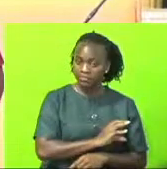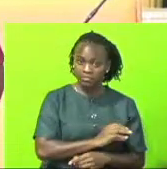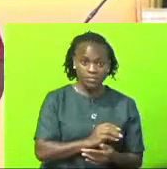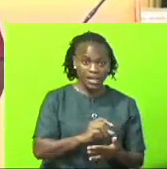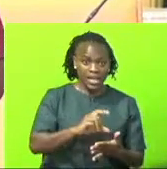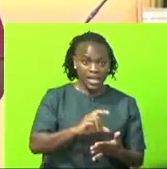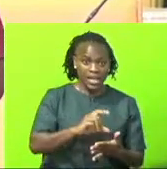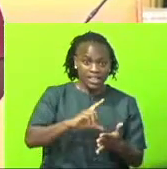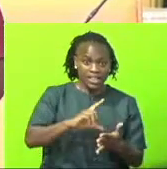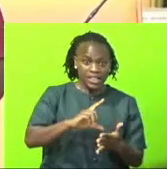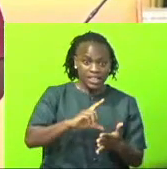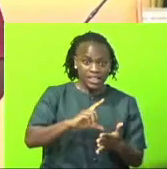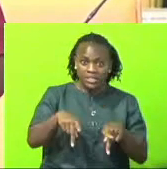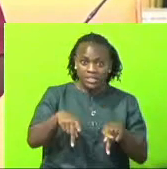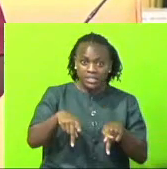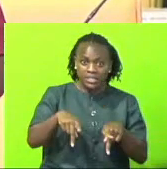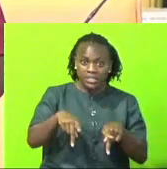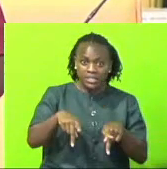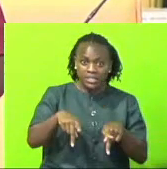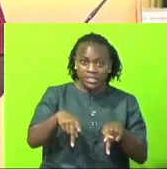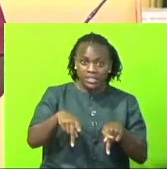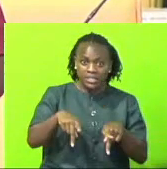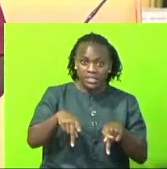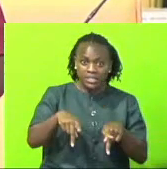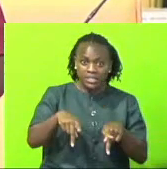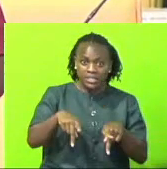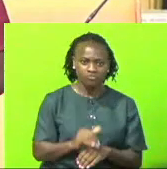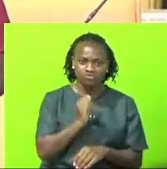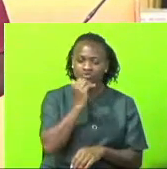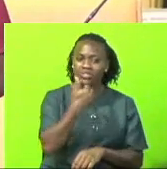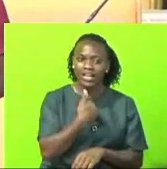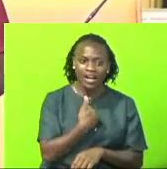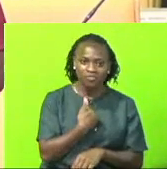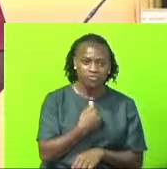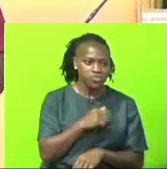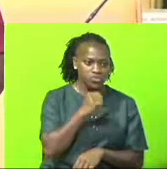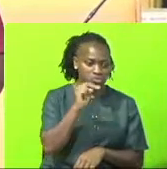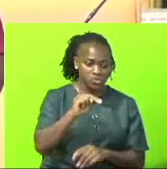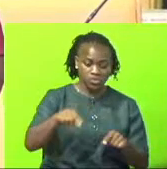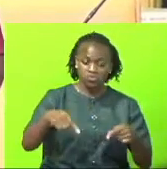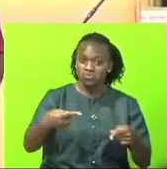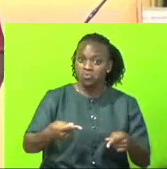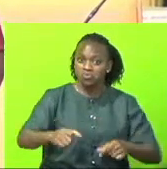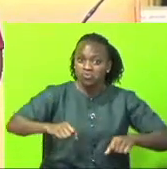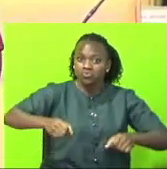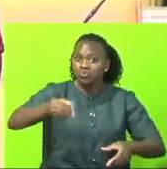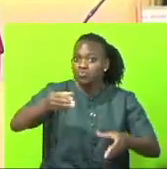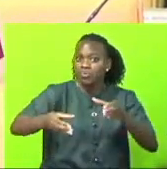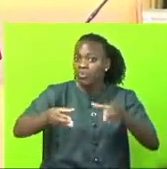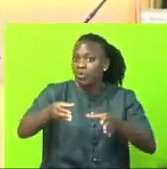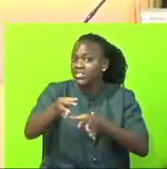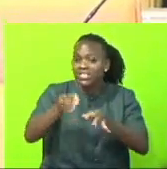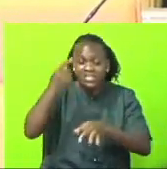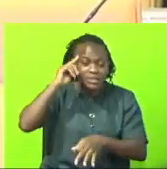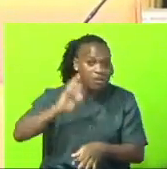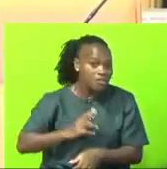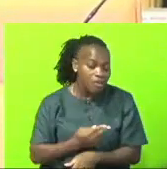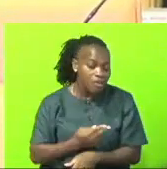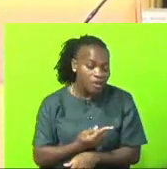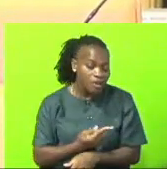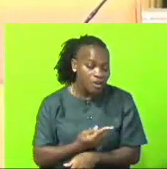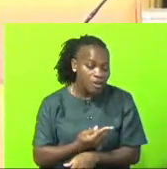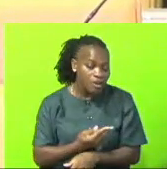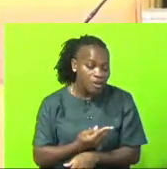automatic. You leave. There's no need for a Supreme Court to come in. Mr.